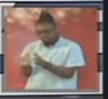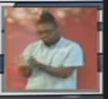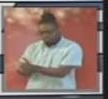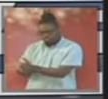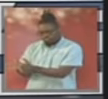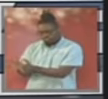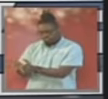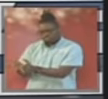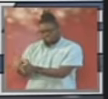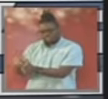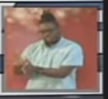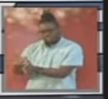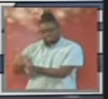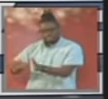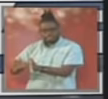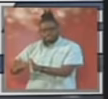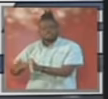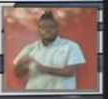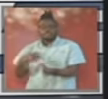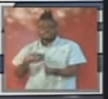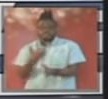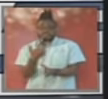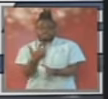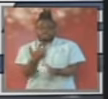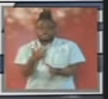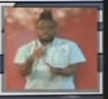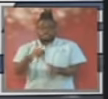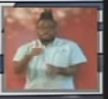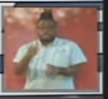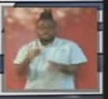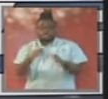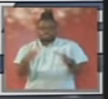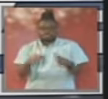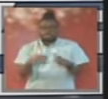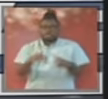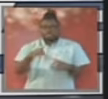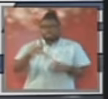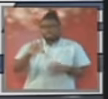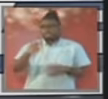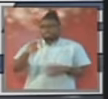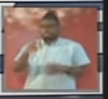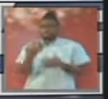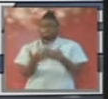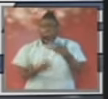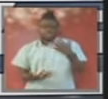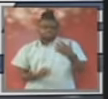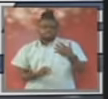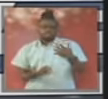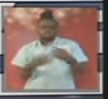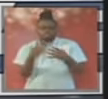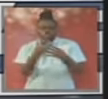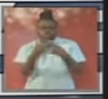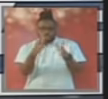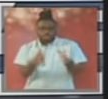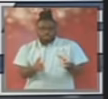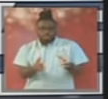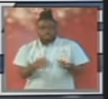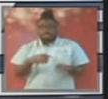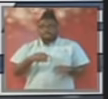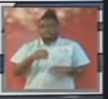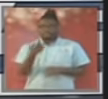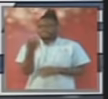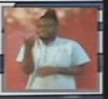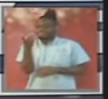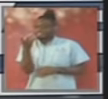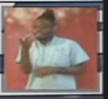3 step-down facilities. The Claxton Bay Correctional Facility, which has a total of 17